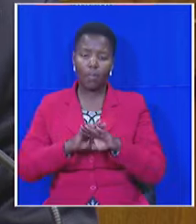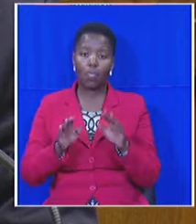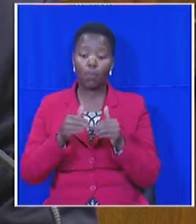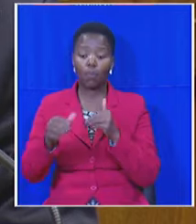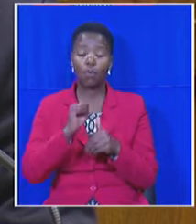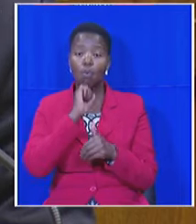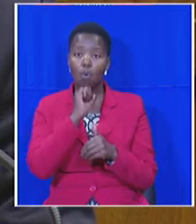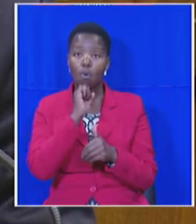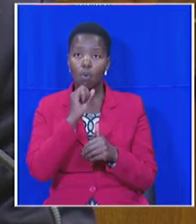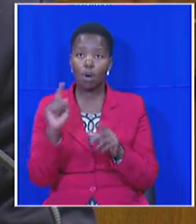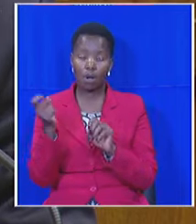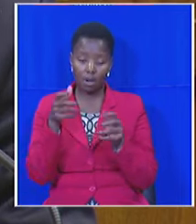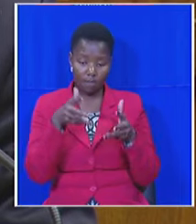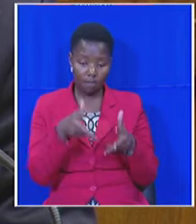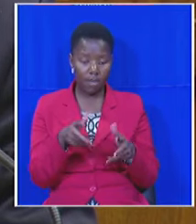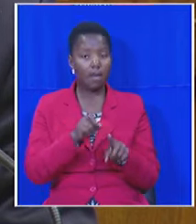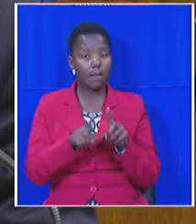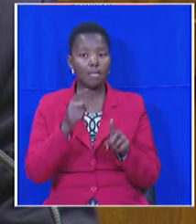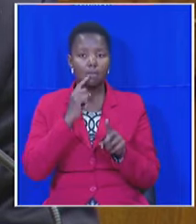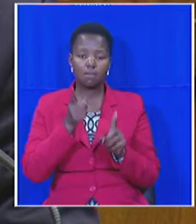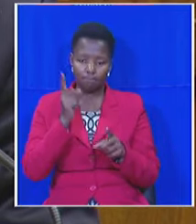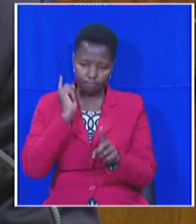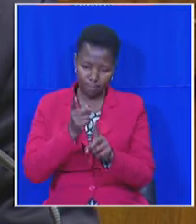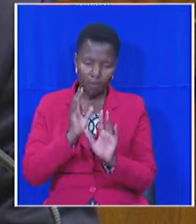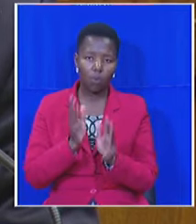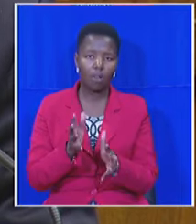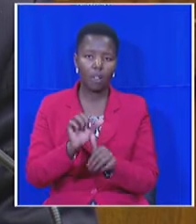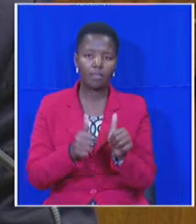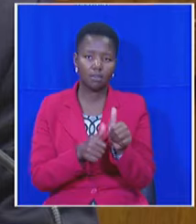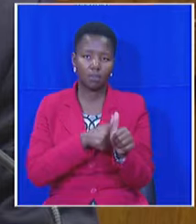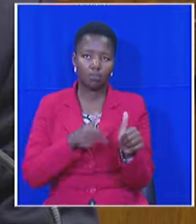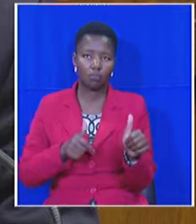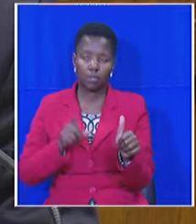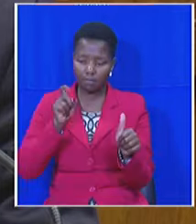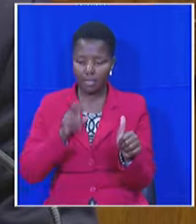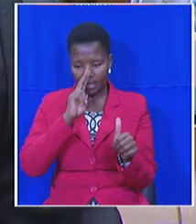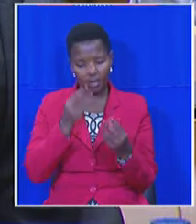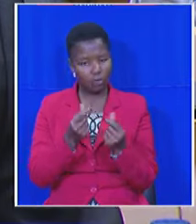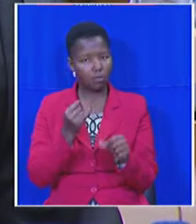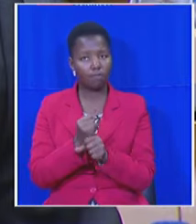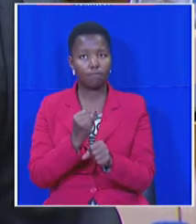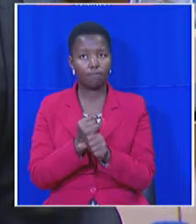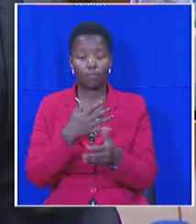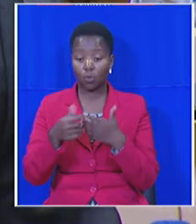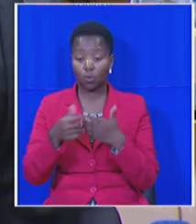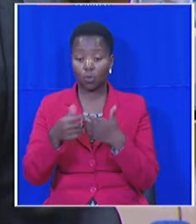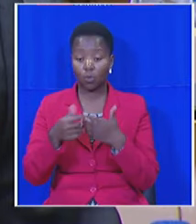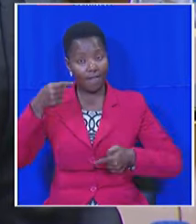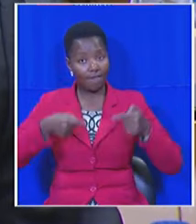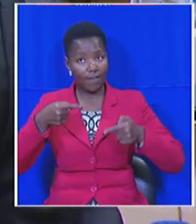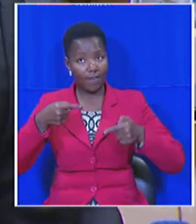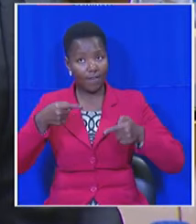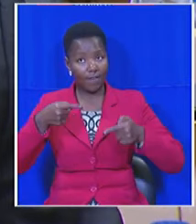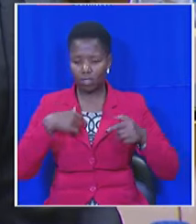August as Parliament, we have no choice but to get tougher on this, Deputy President. It has to be sorted out. Whatever the differences are, we're not